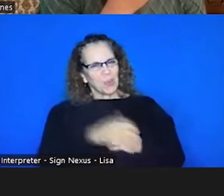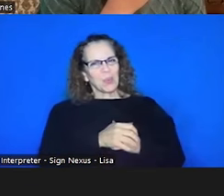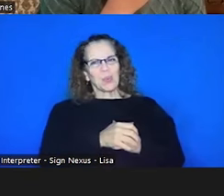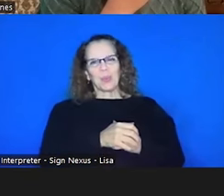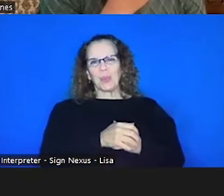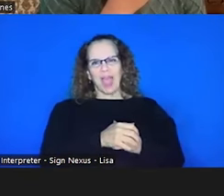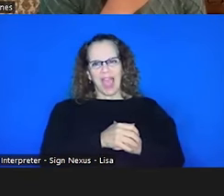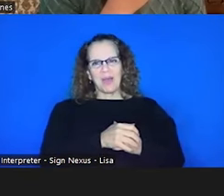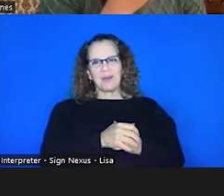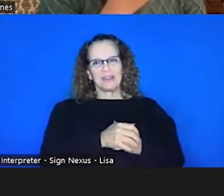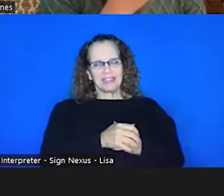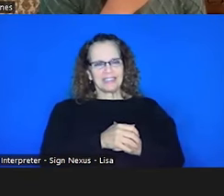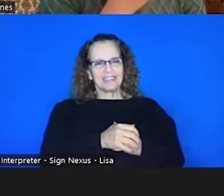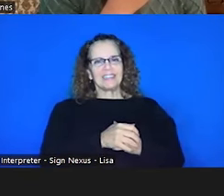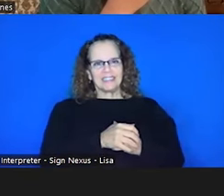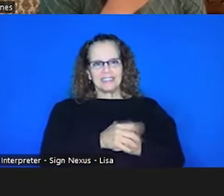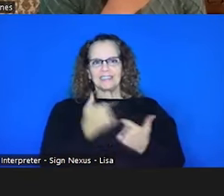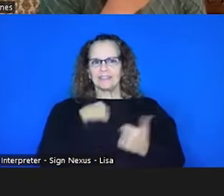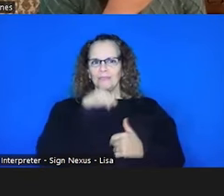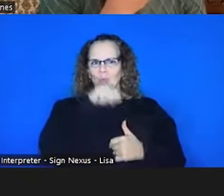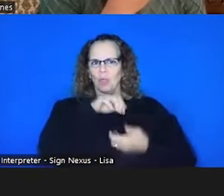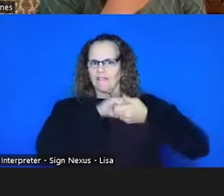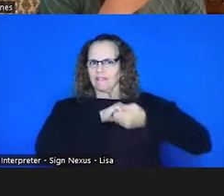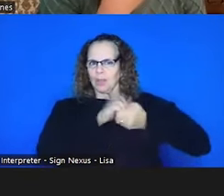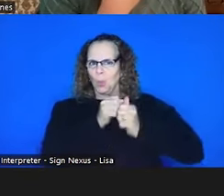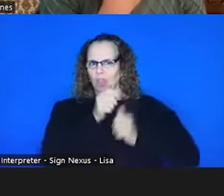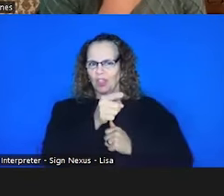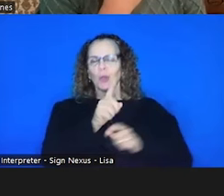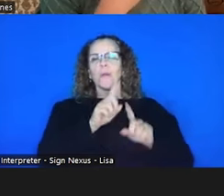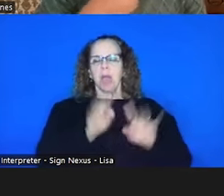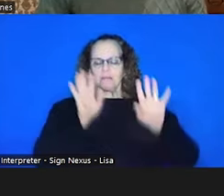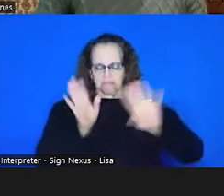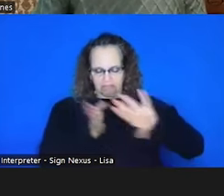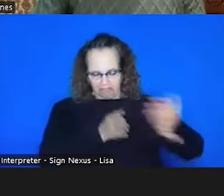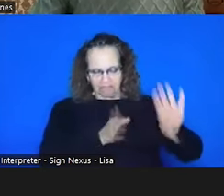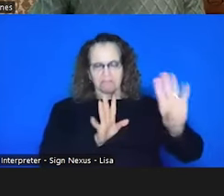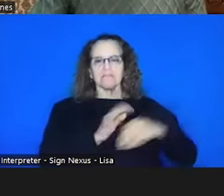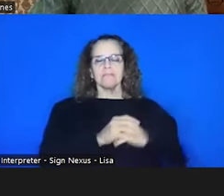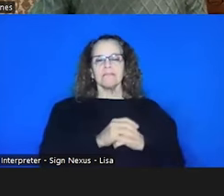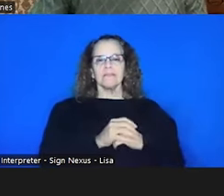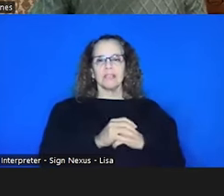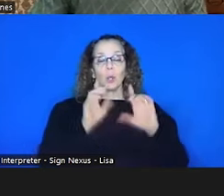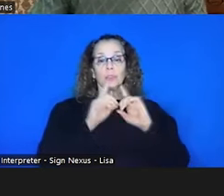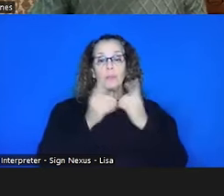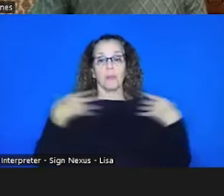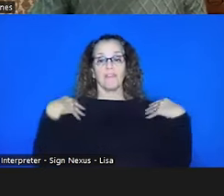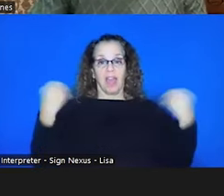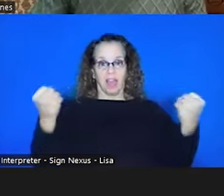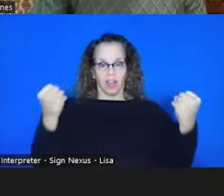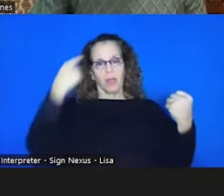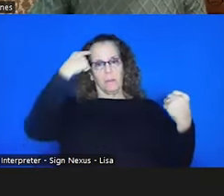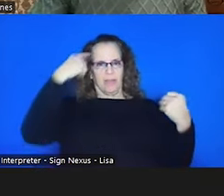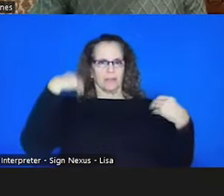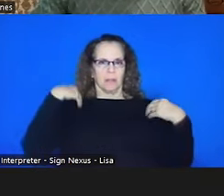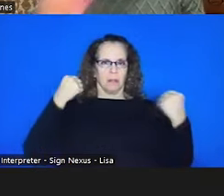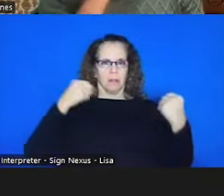I would like to explore opportunities for collaboration. But with that being said, so here at the Department of Health and Mental Hygiene, I